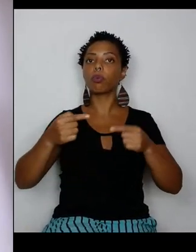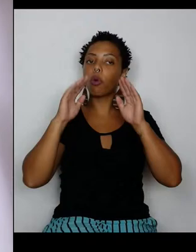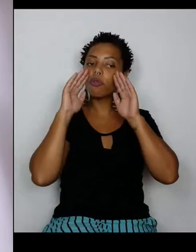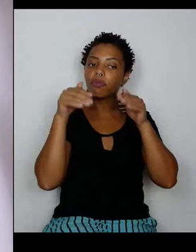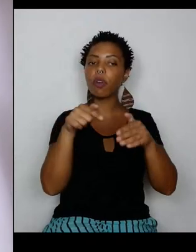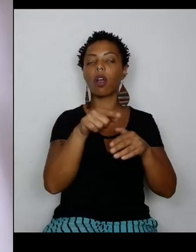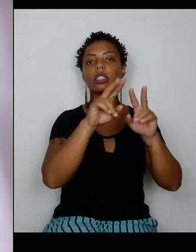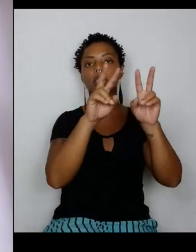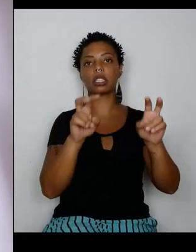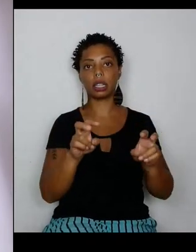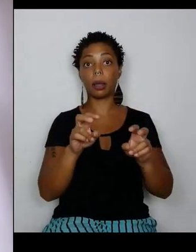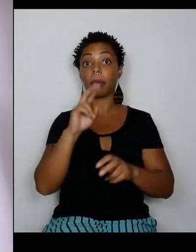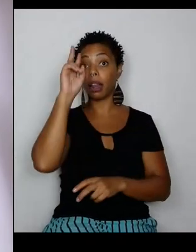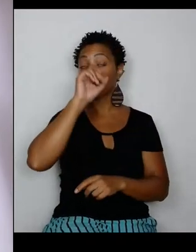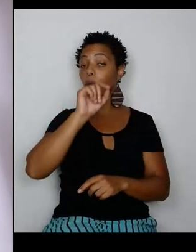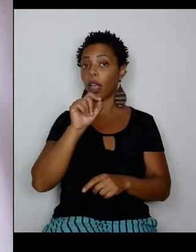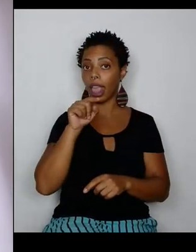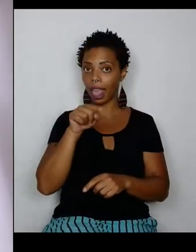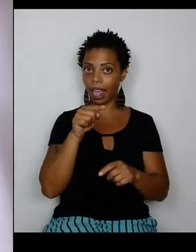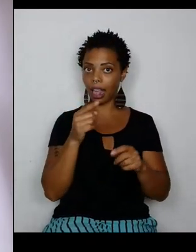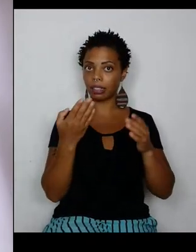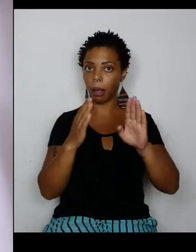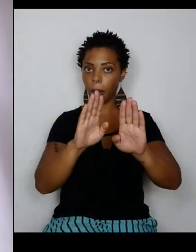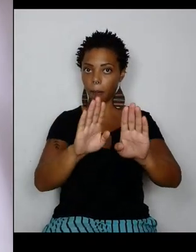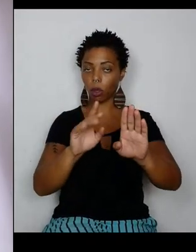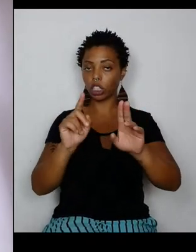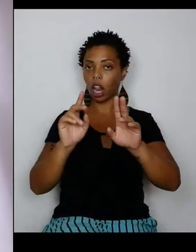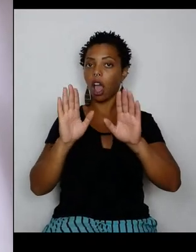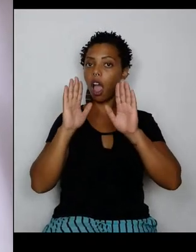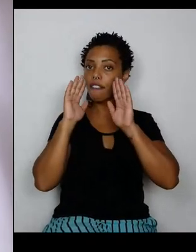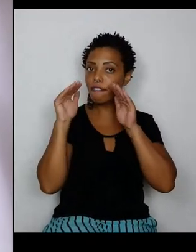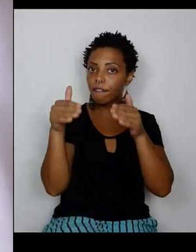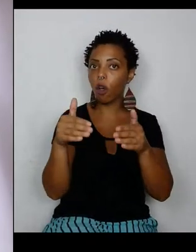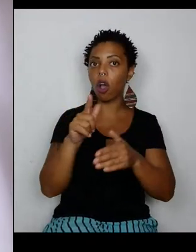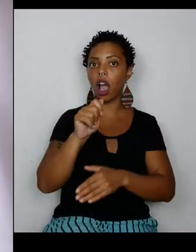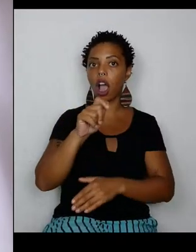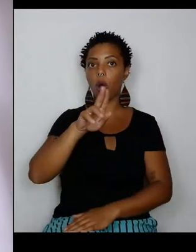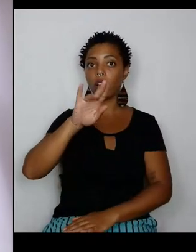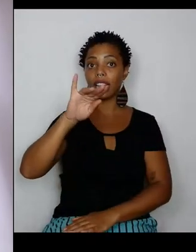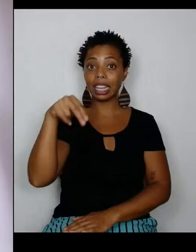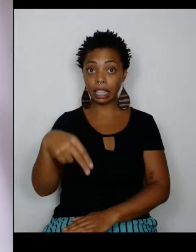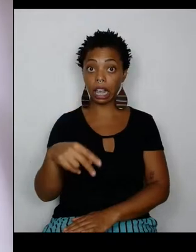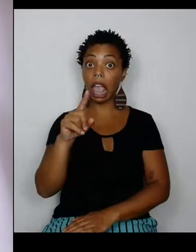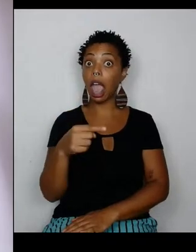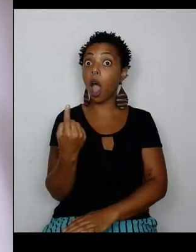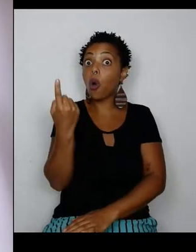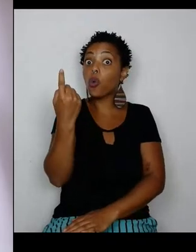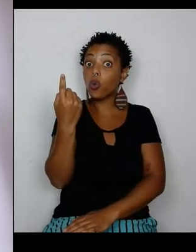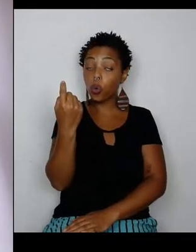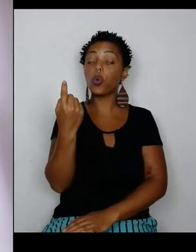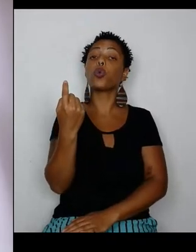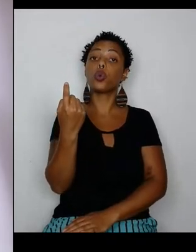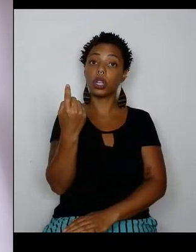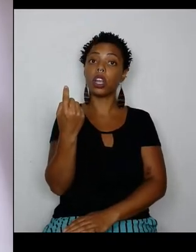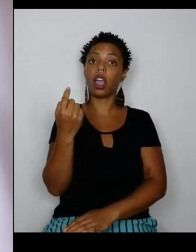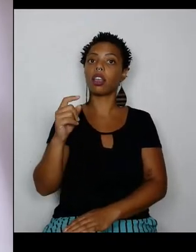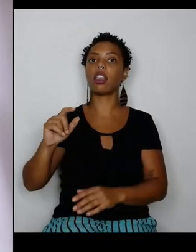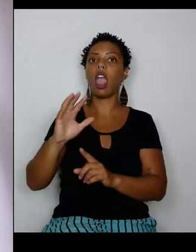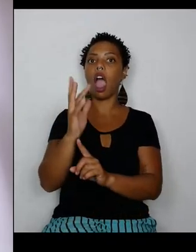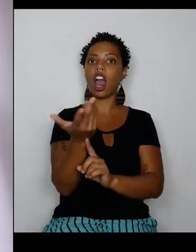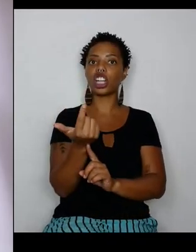dedicated to the topic it's important to remember that this exhibition dedicated to gogan will be the